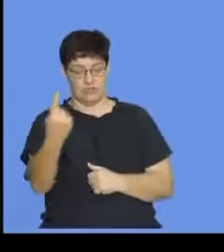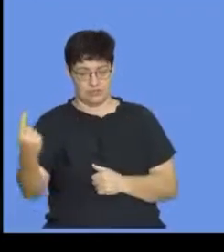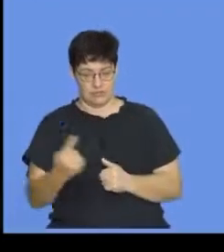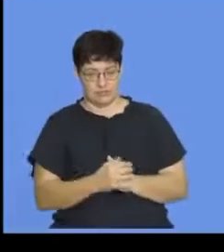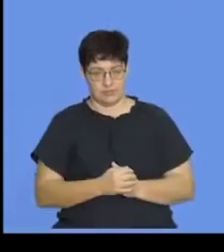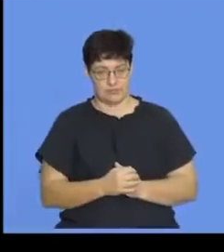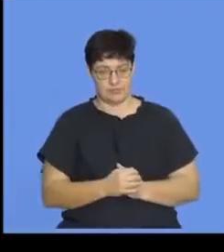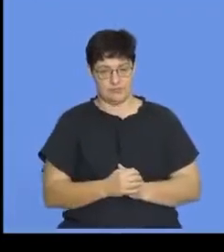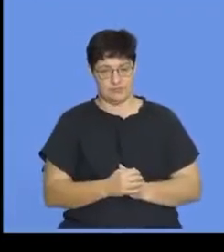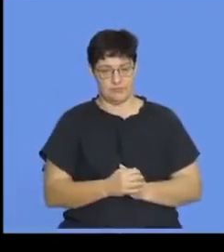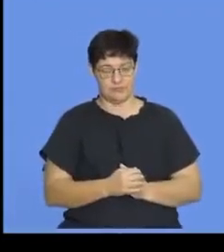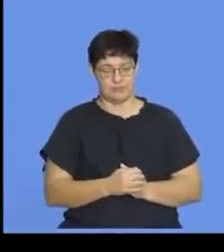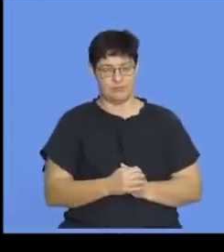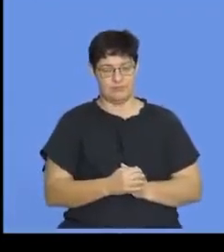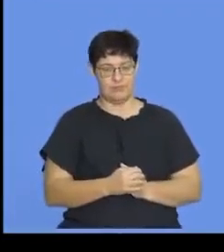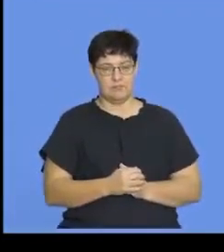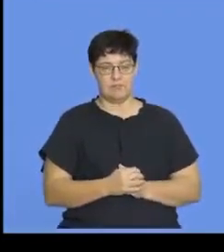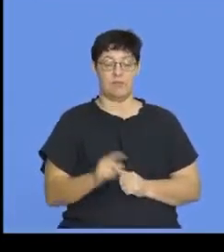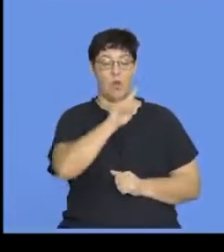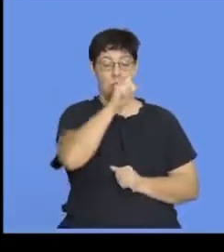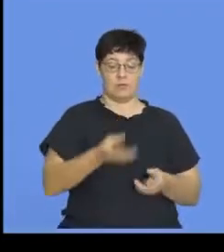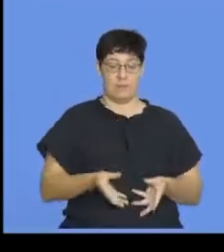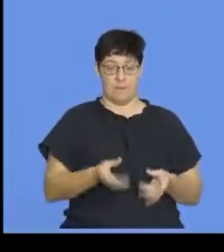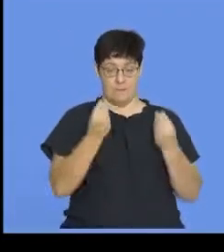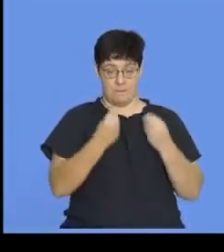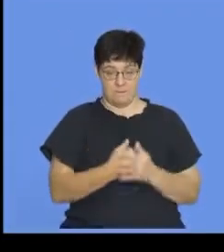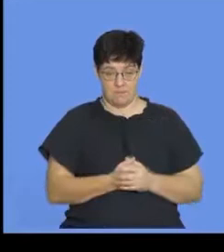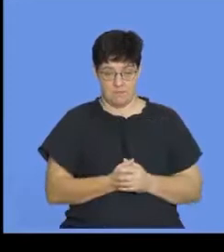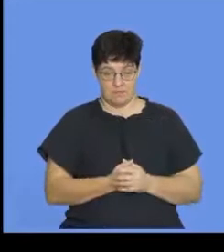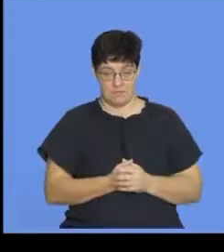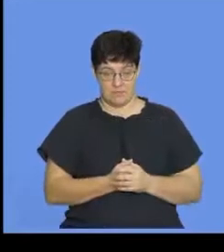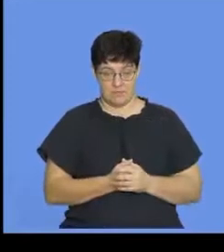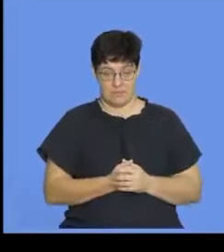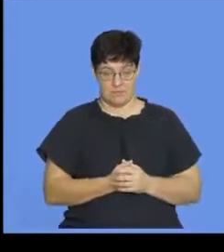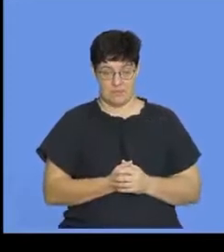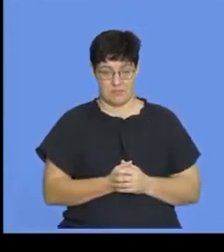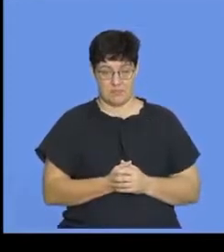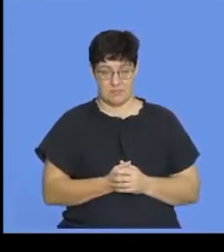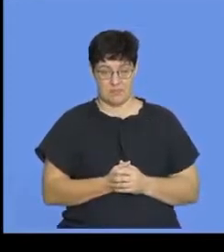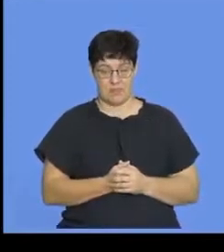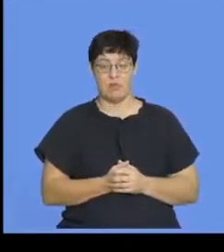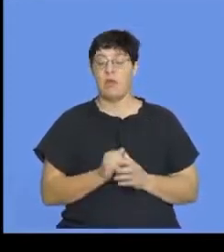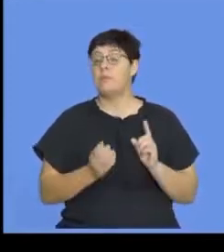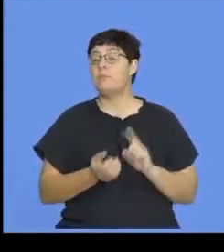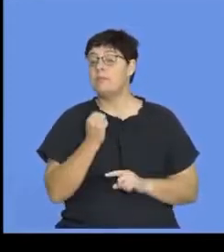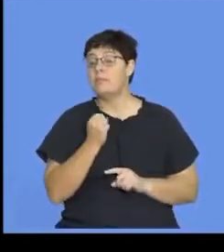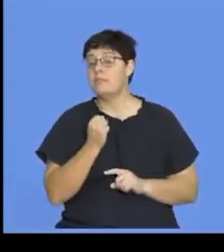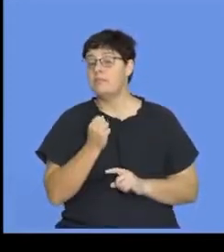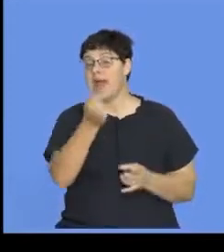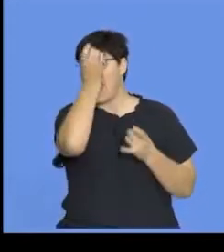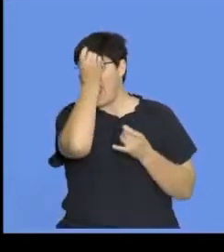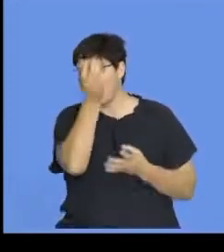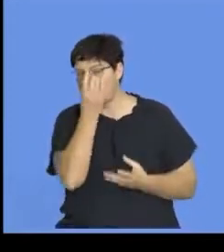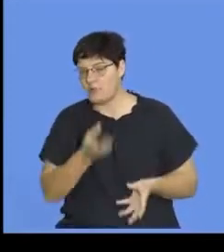So, if this is the question that we have, again, let's ascertain what information do